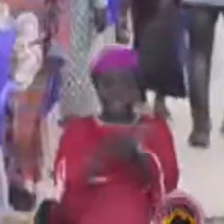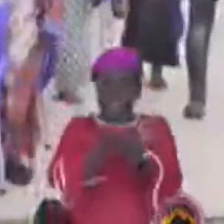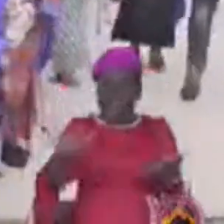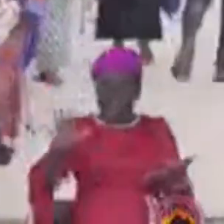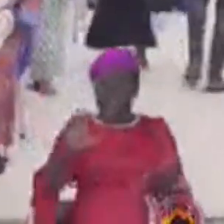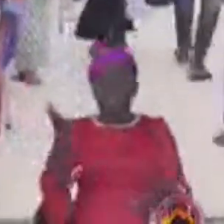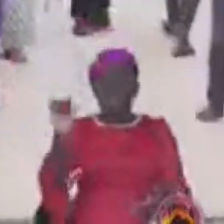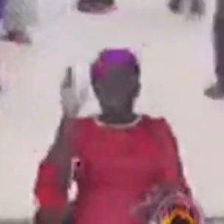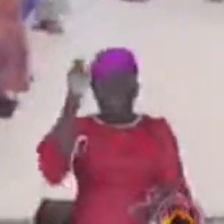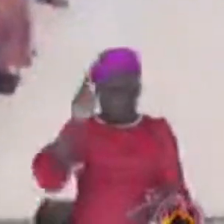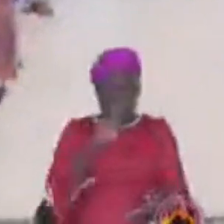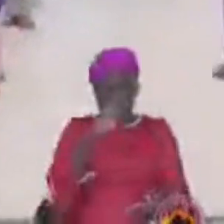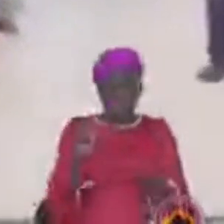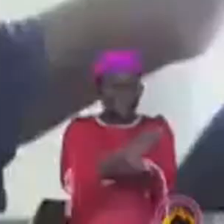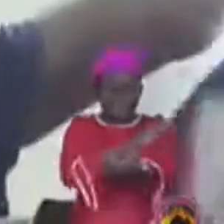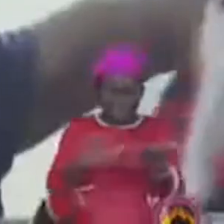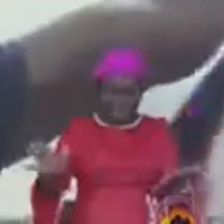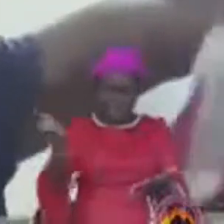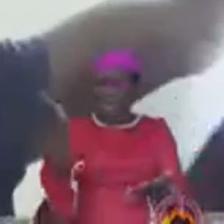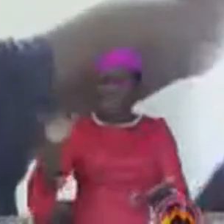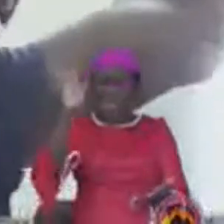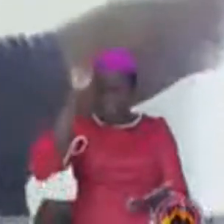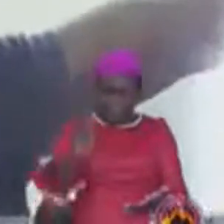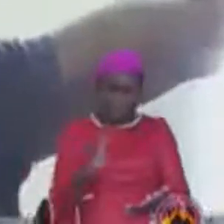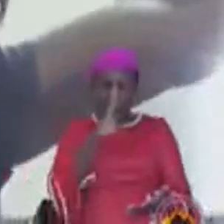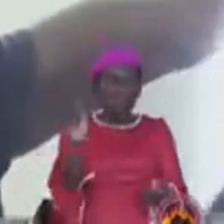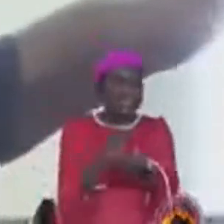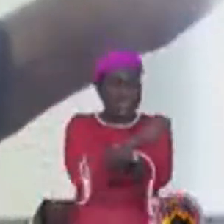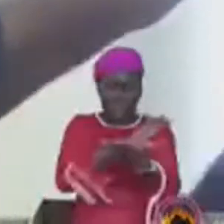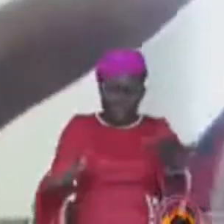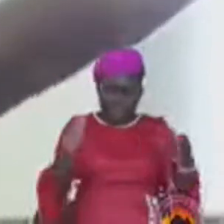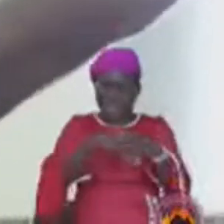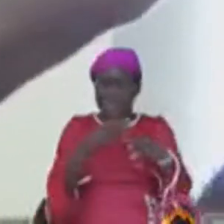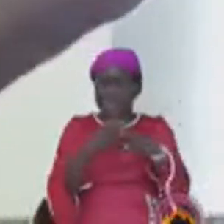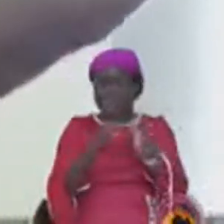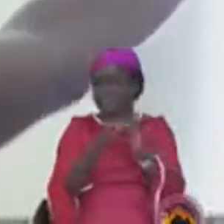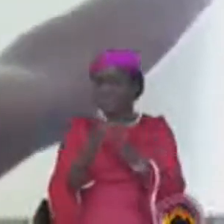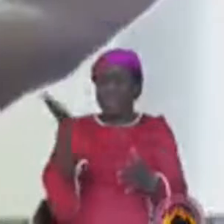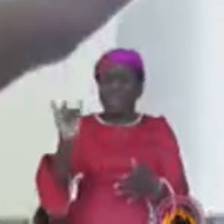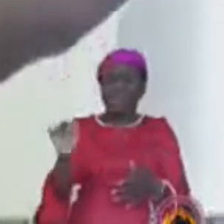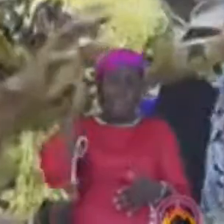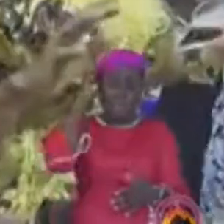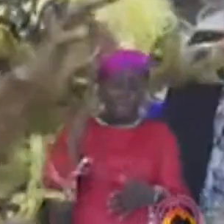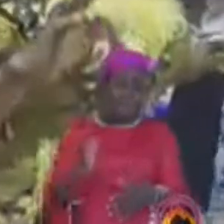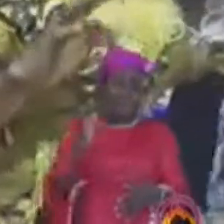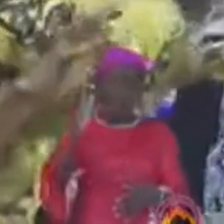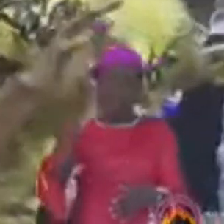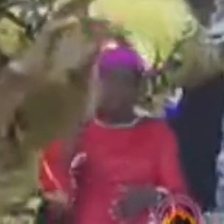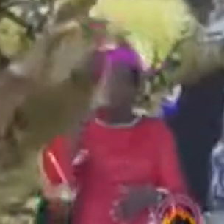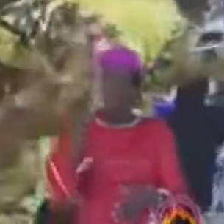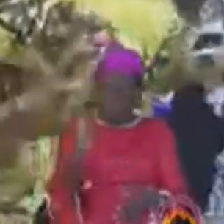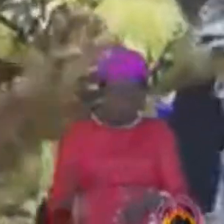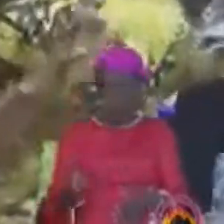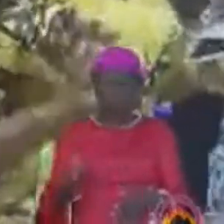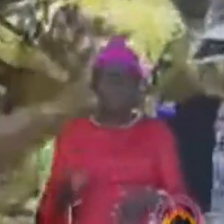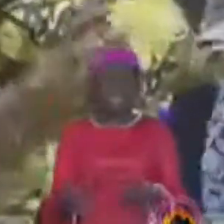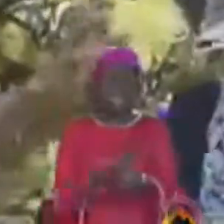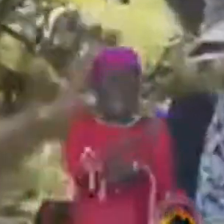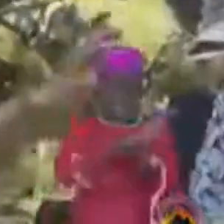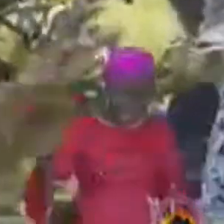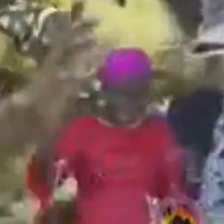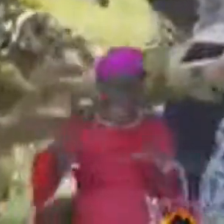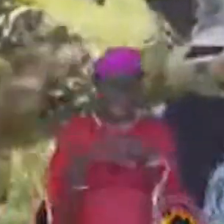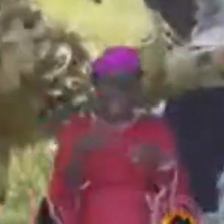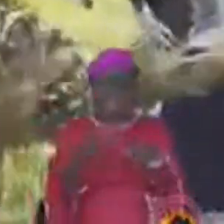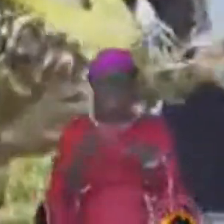be scattered. They must be scattered. They must be scattered. They must be scattered. They must be scattered. In the name of